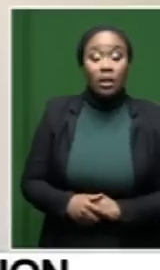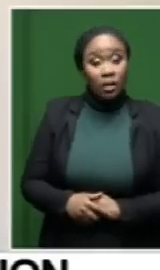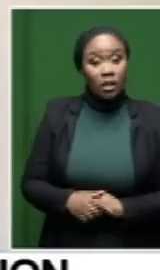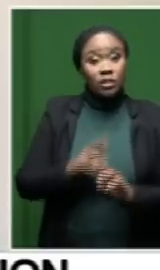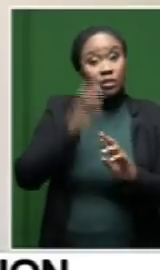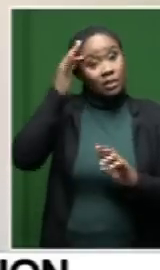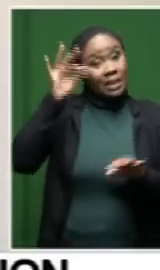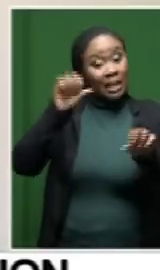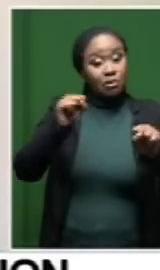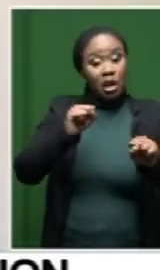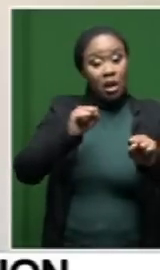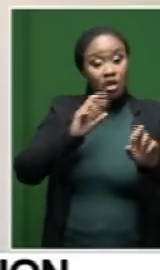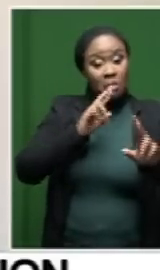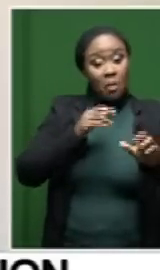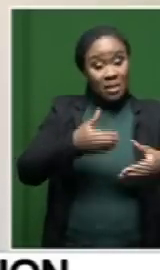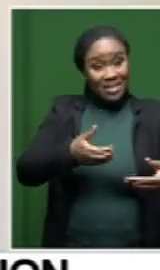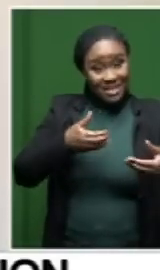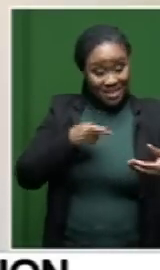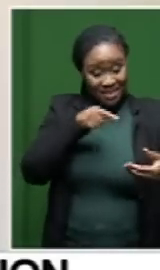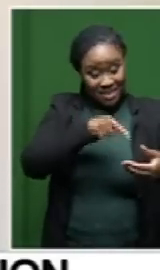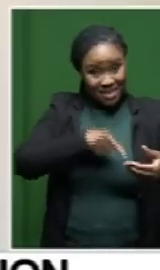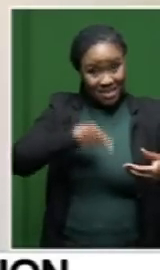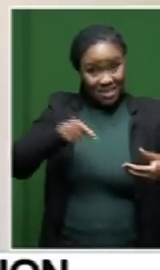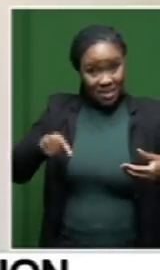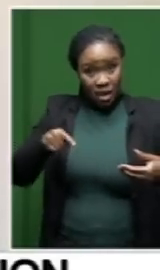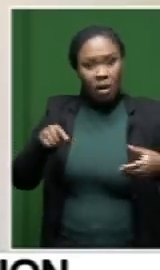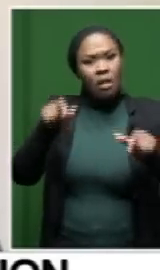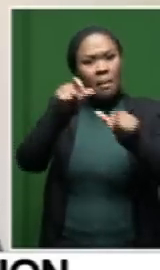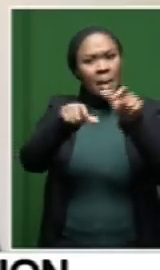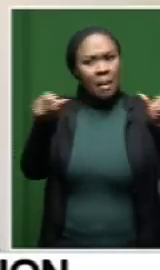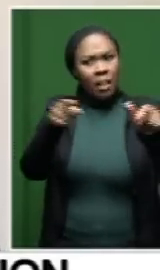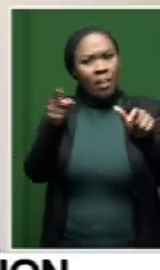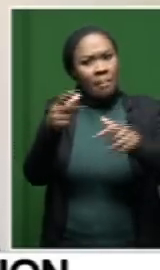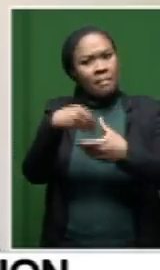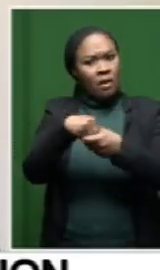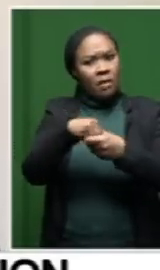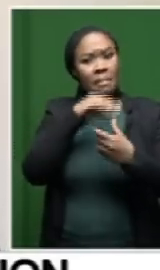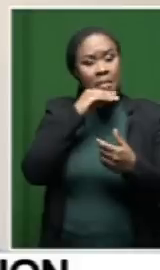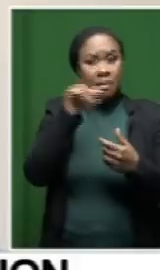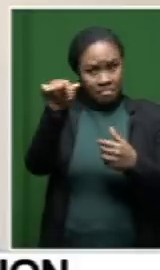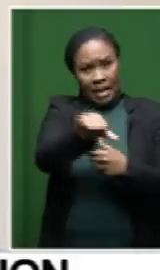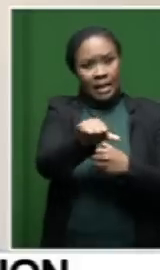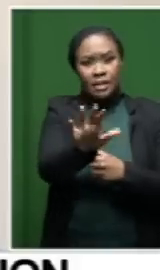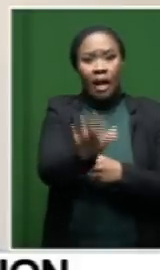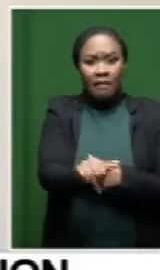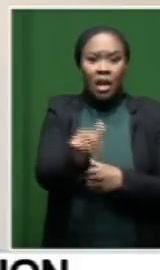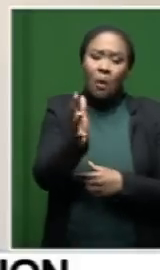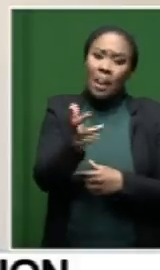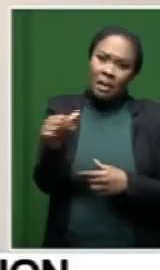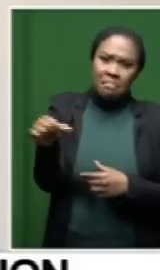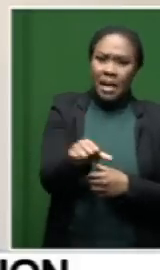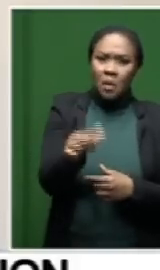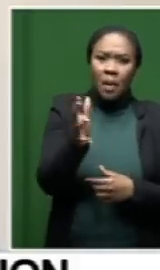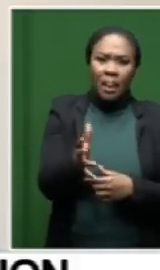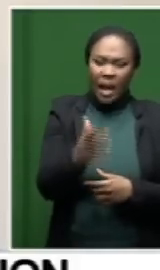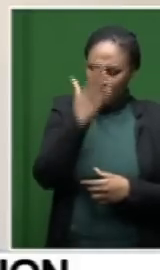the state capture project, according to the Zondo Commission report, they will come to South Africa and they will face the music.